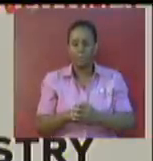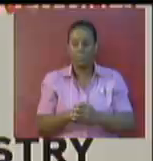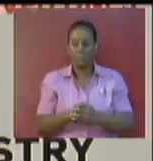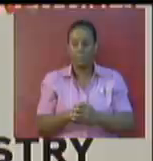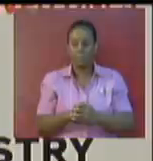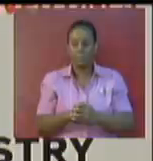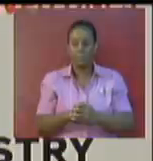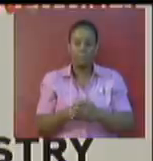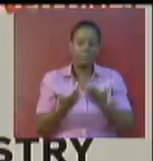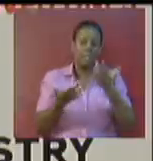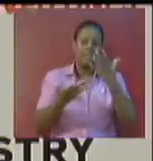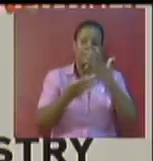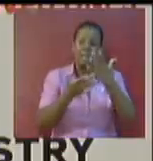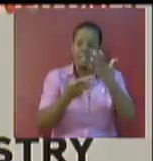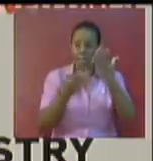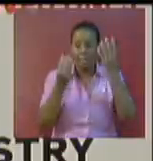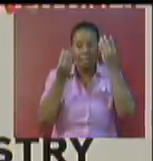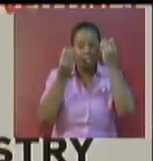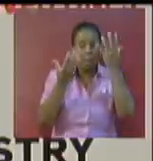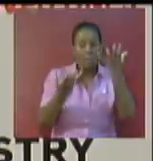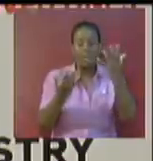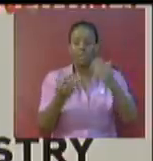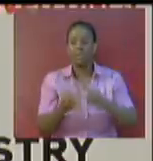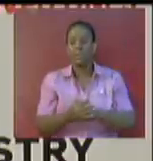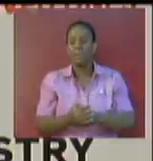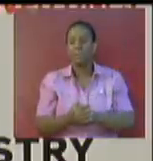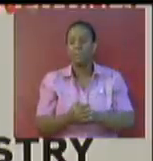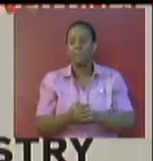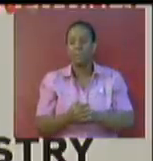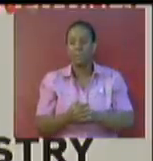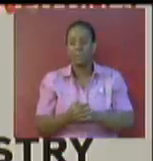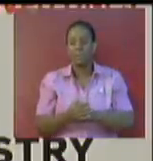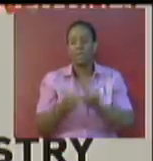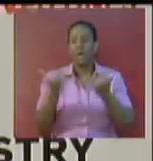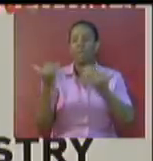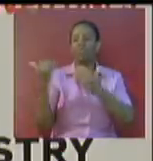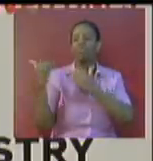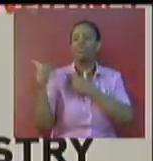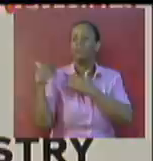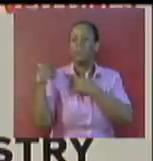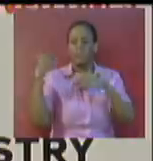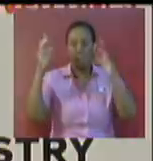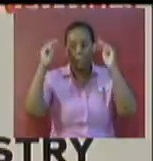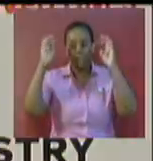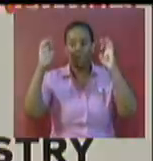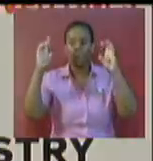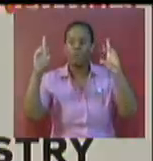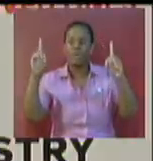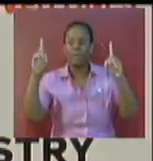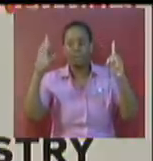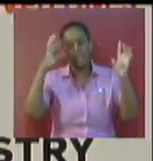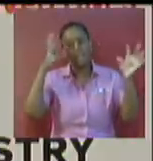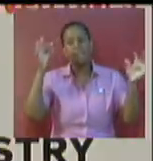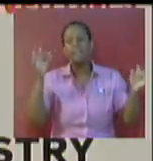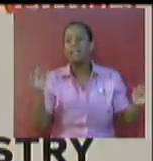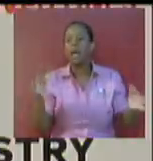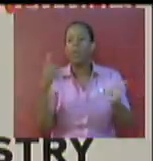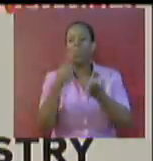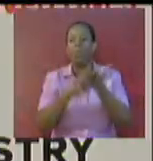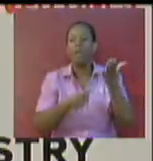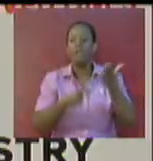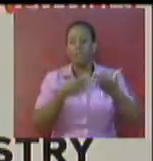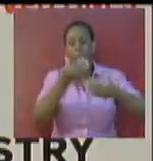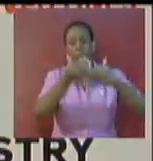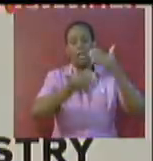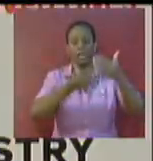guidelines, which we have done. I think the ball is in the court of the Ministry of Education at this point to finalize their protocols and procedures,